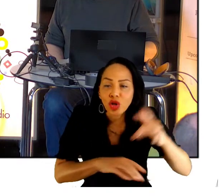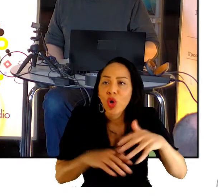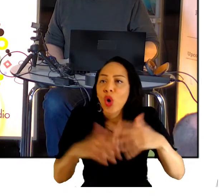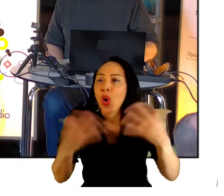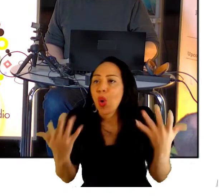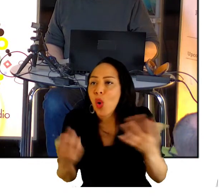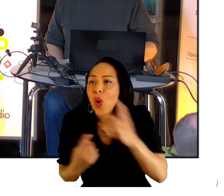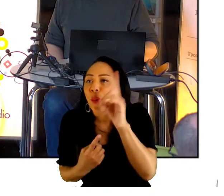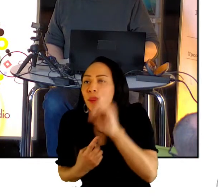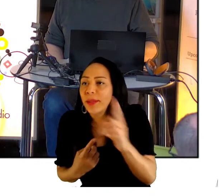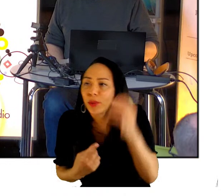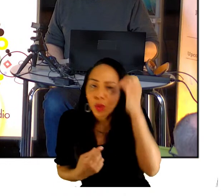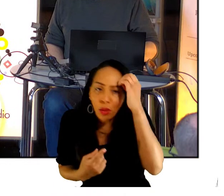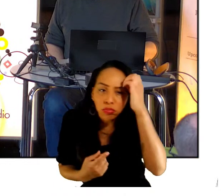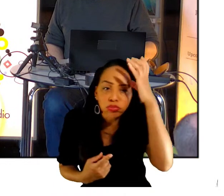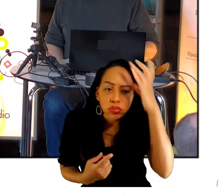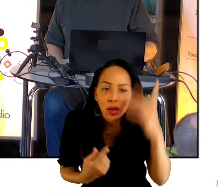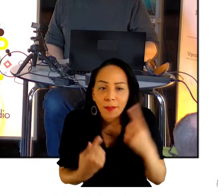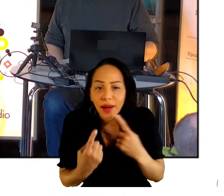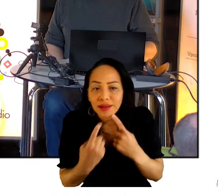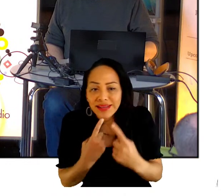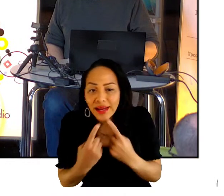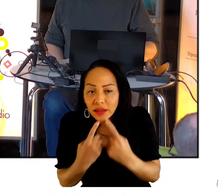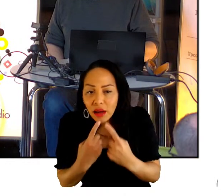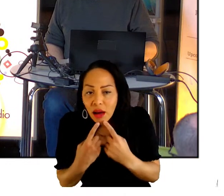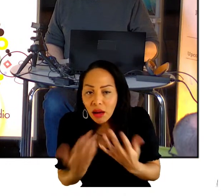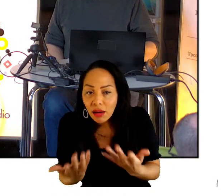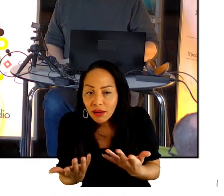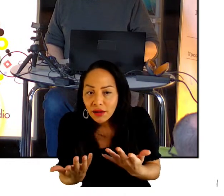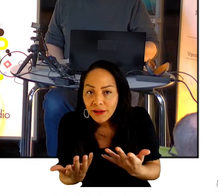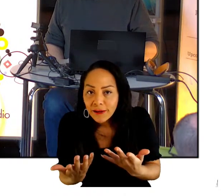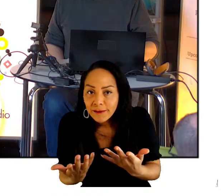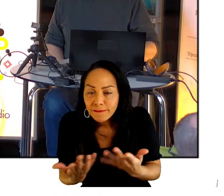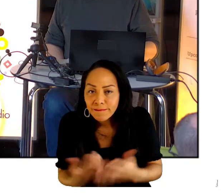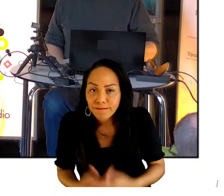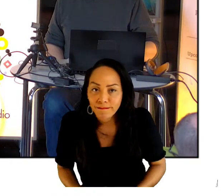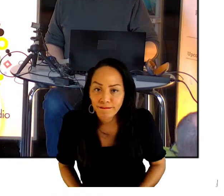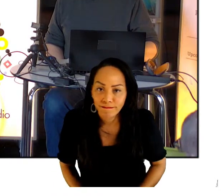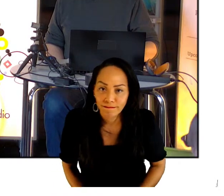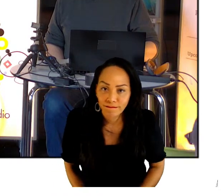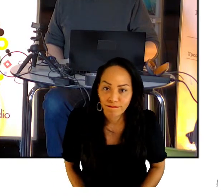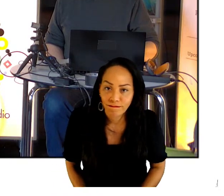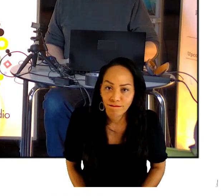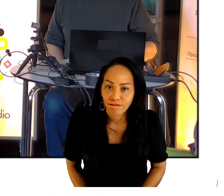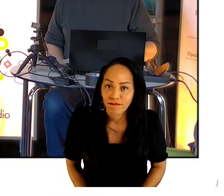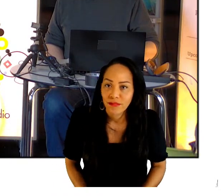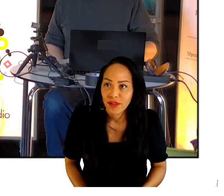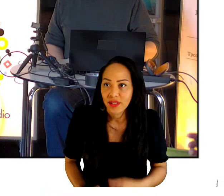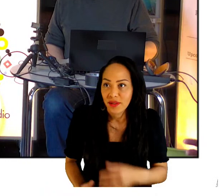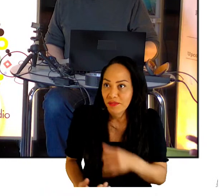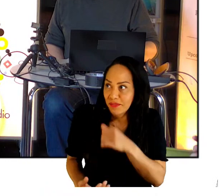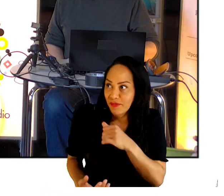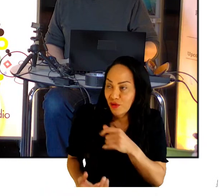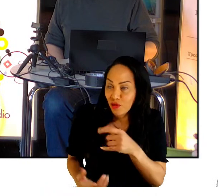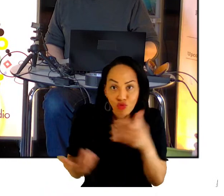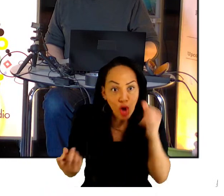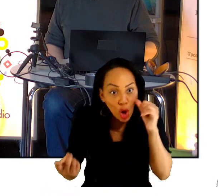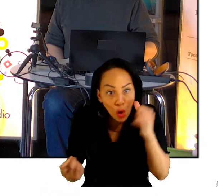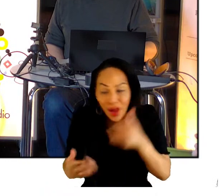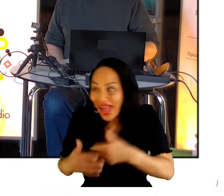put that out. If you know someone who would be like an amazing fit to have a conversation with us, or if you want to have a conversation